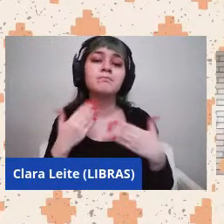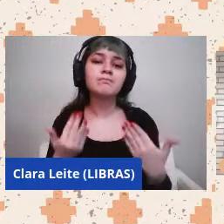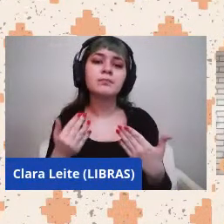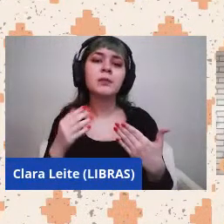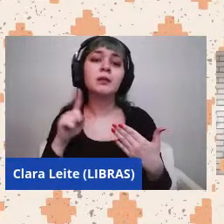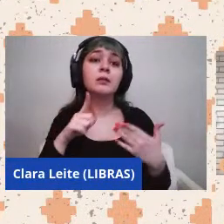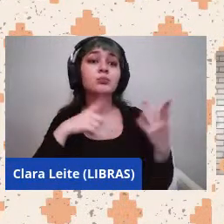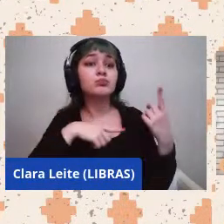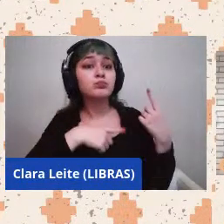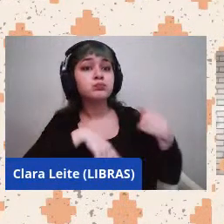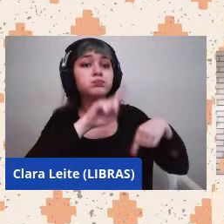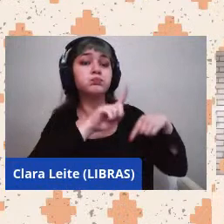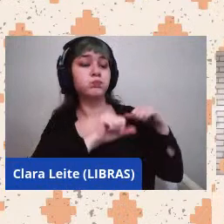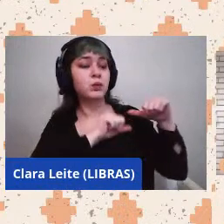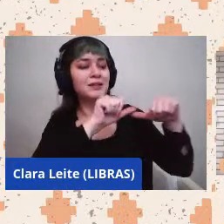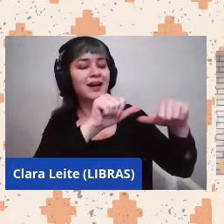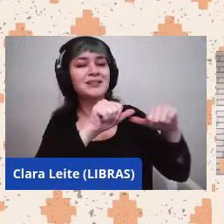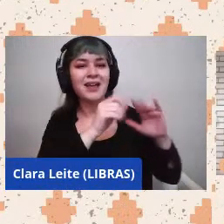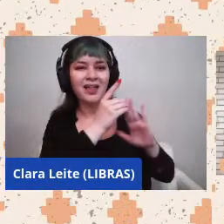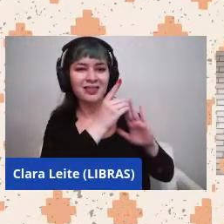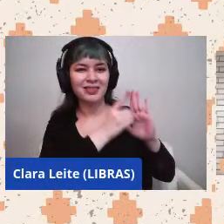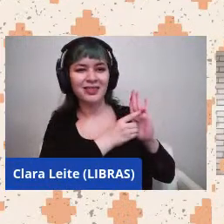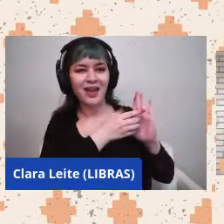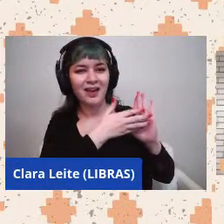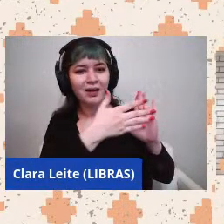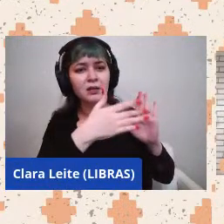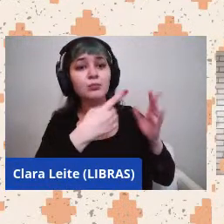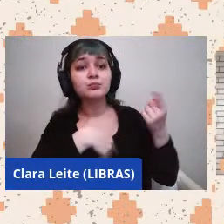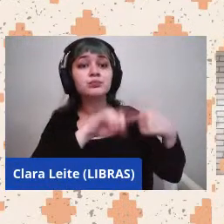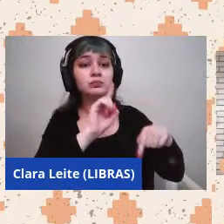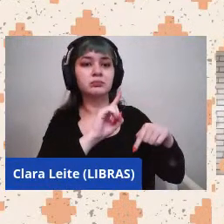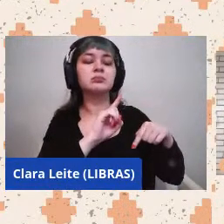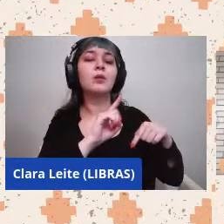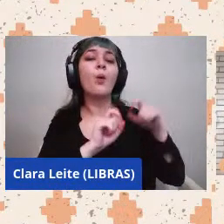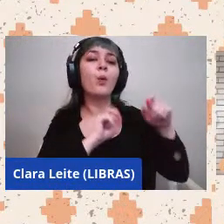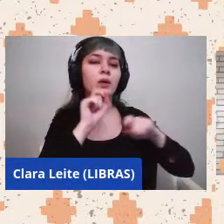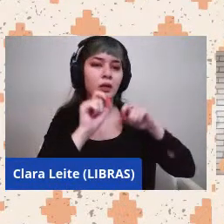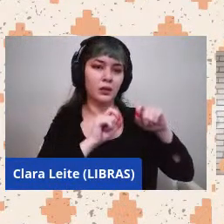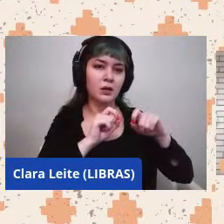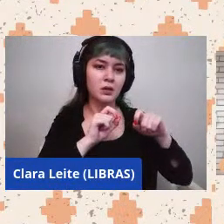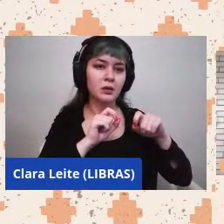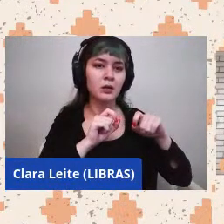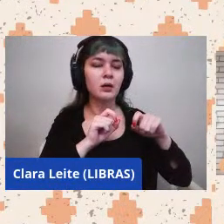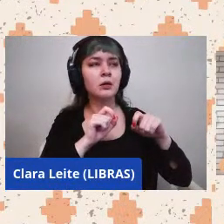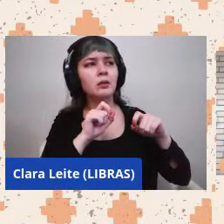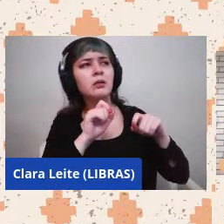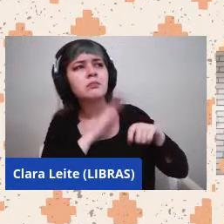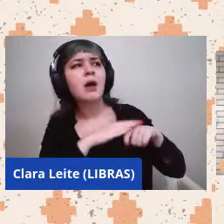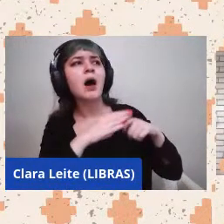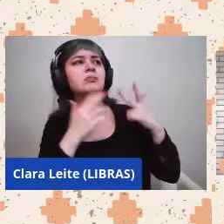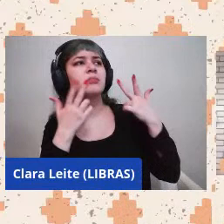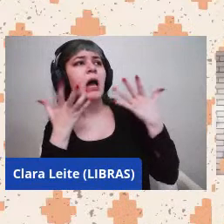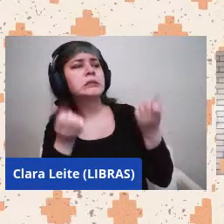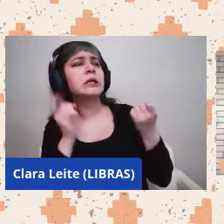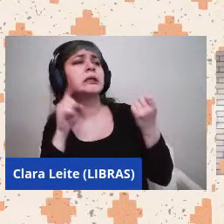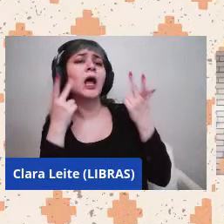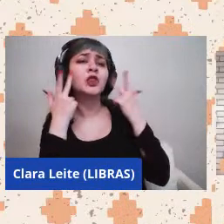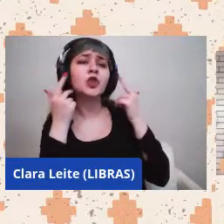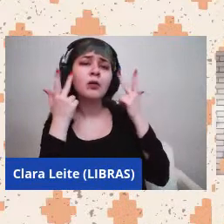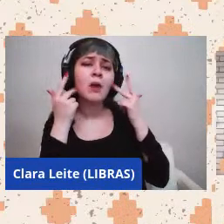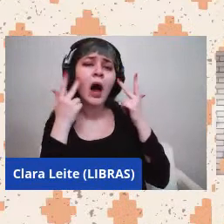think, over recent decades been quite a shift in the kind of normalization of ethical issues